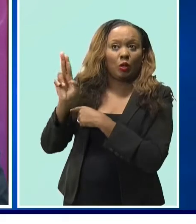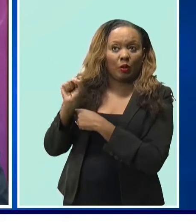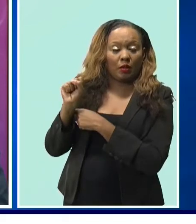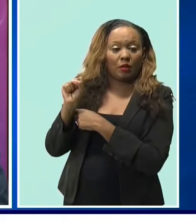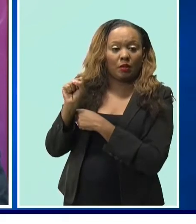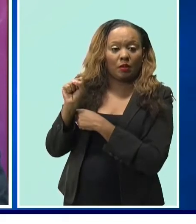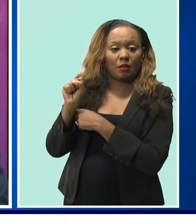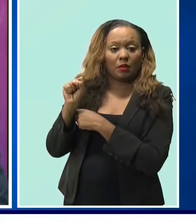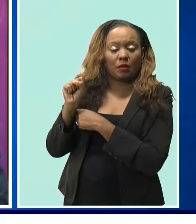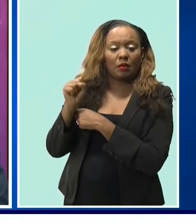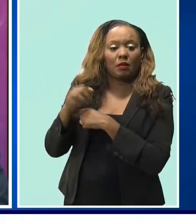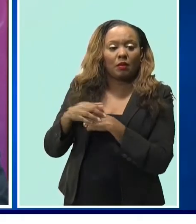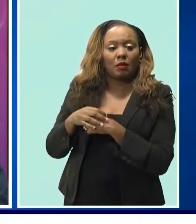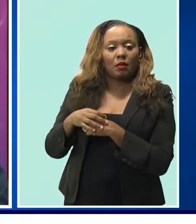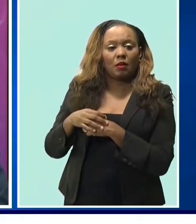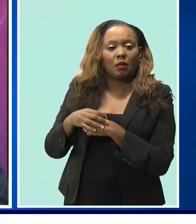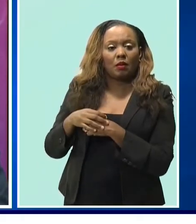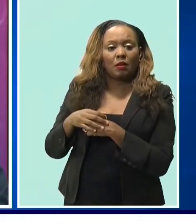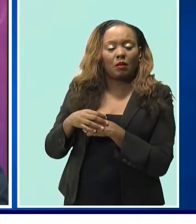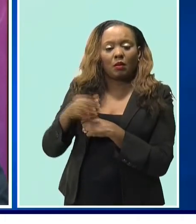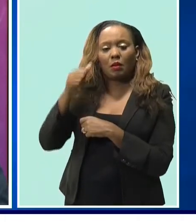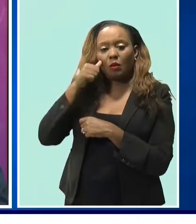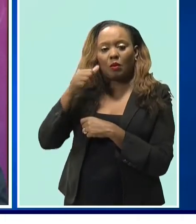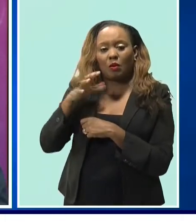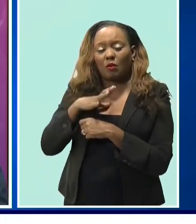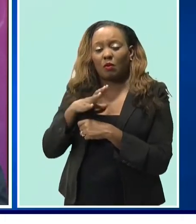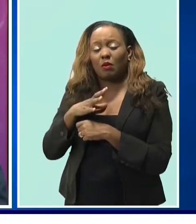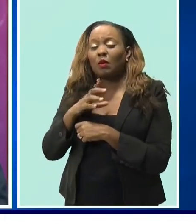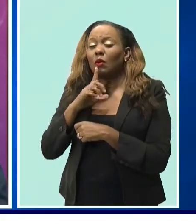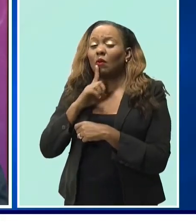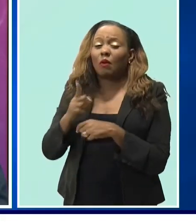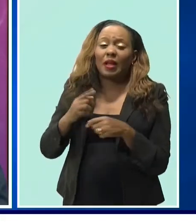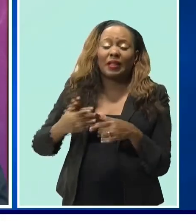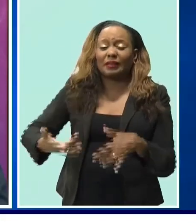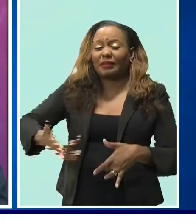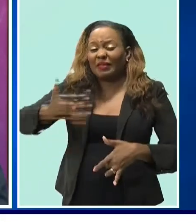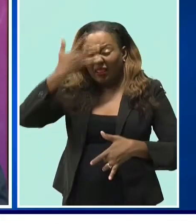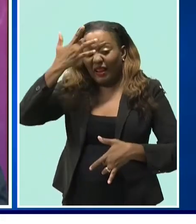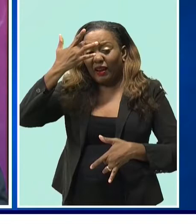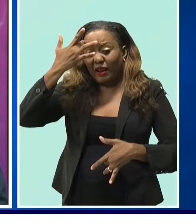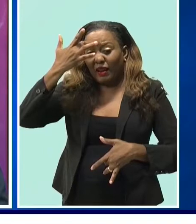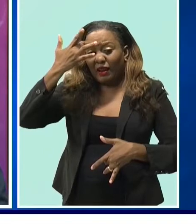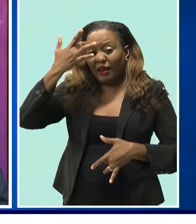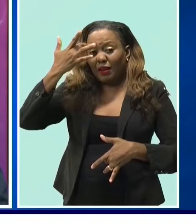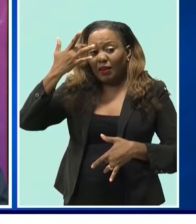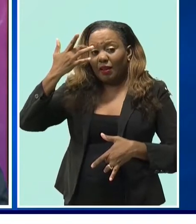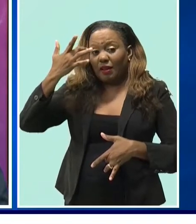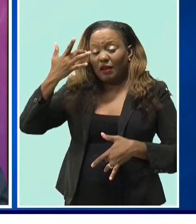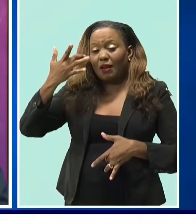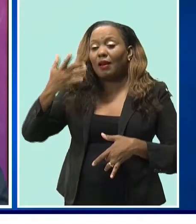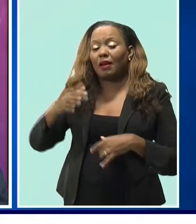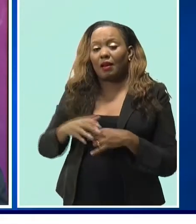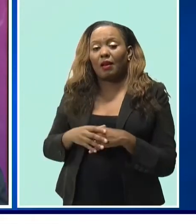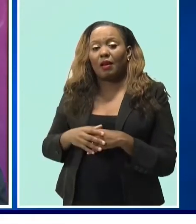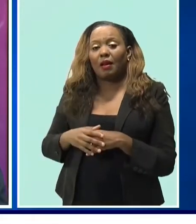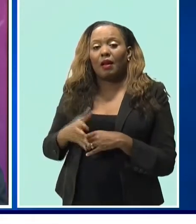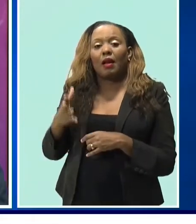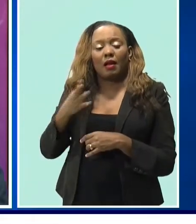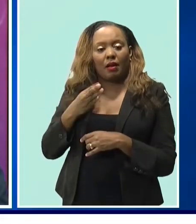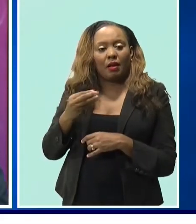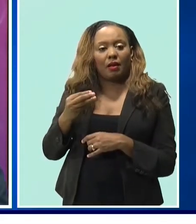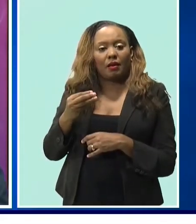to. She came in and she was one of the most sickest patients that we've seen very early in the disease, and I'm happy to